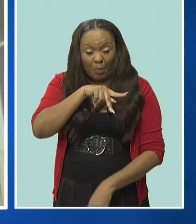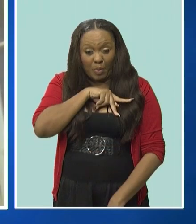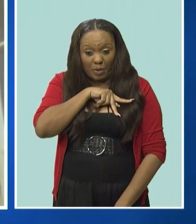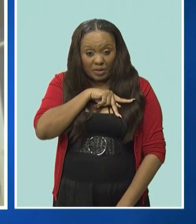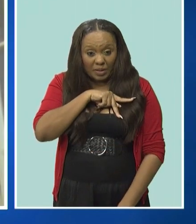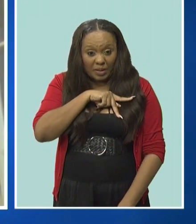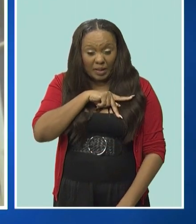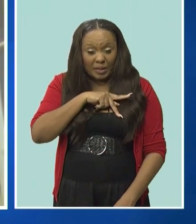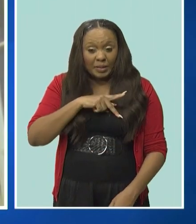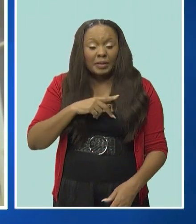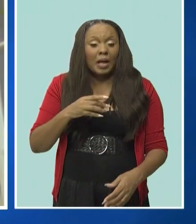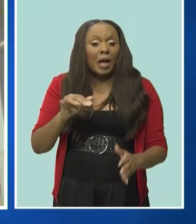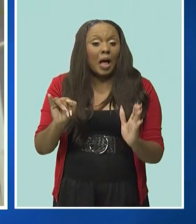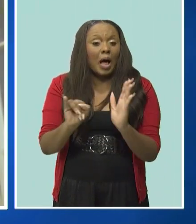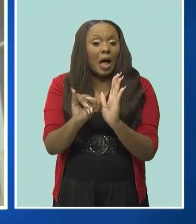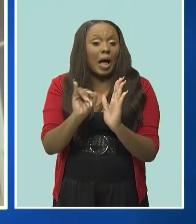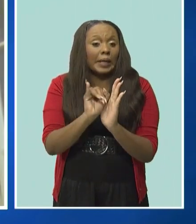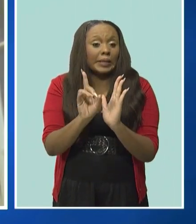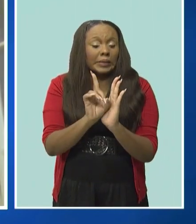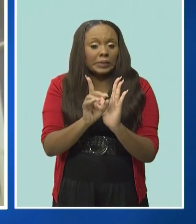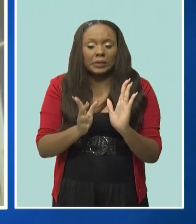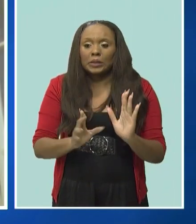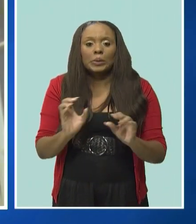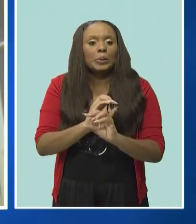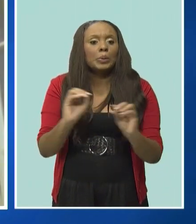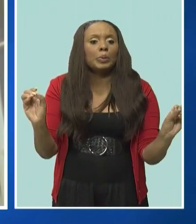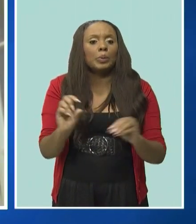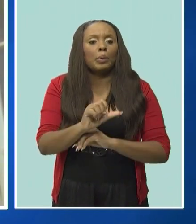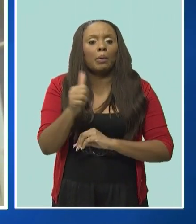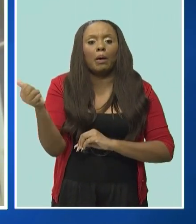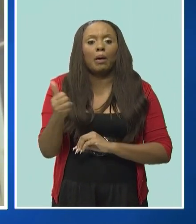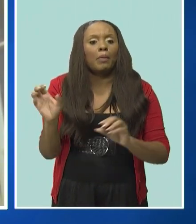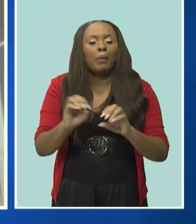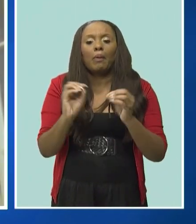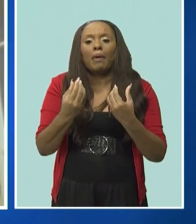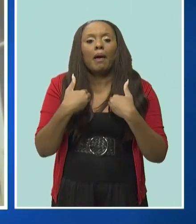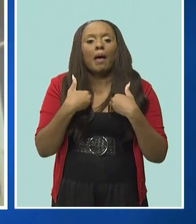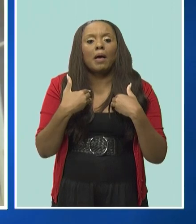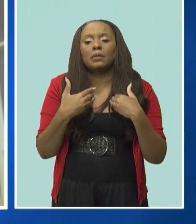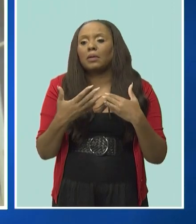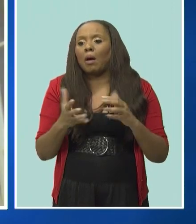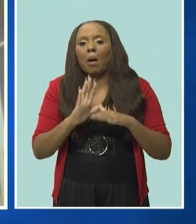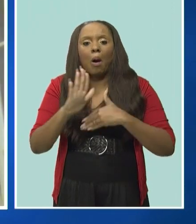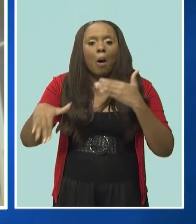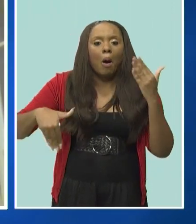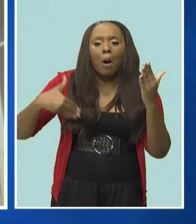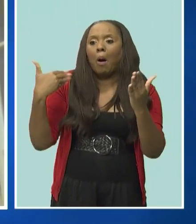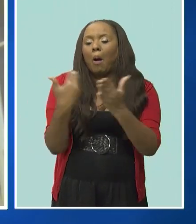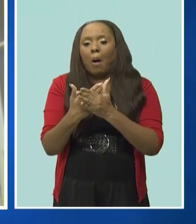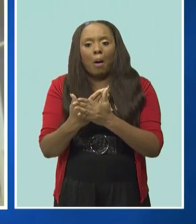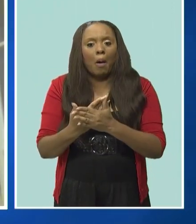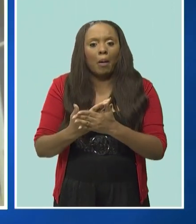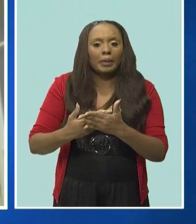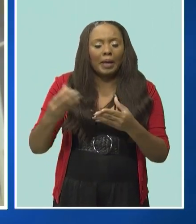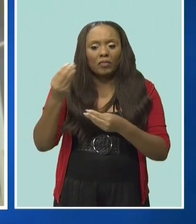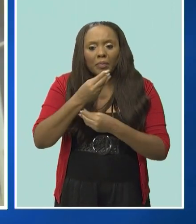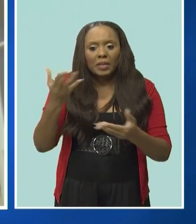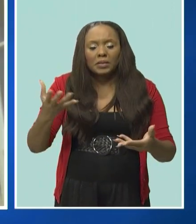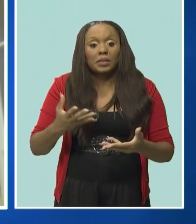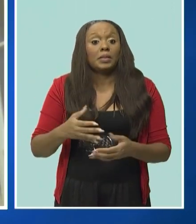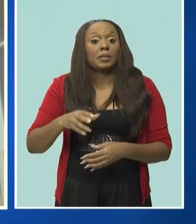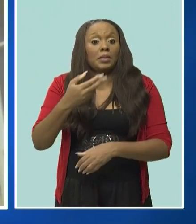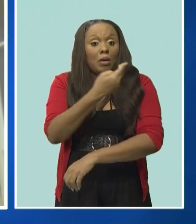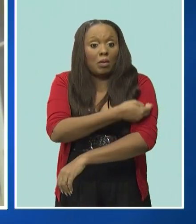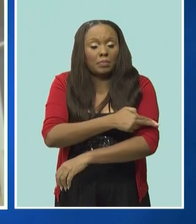company, government department, or organization that has as much rich data that is invaluable to hackers than the